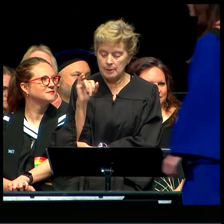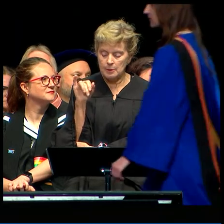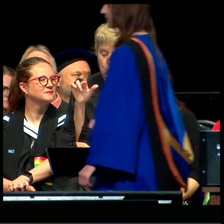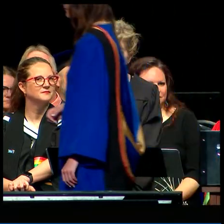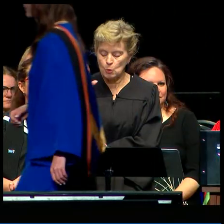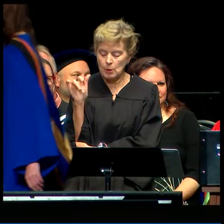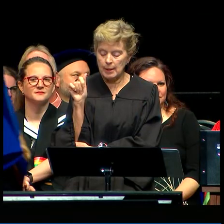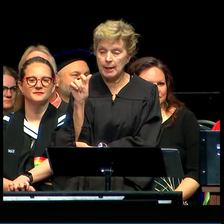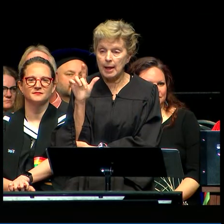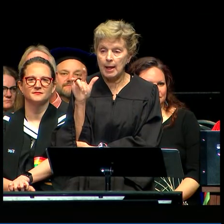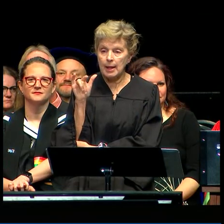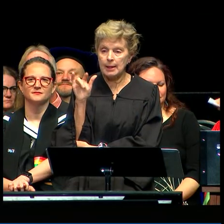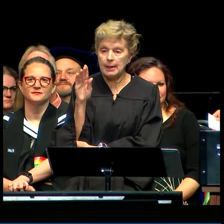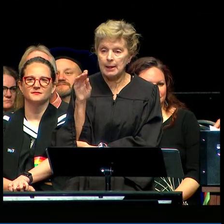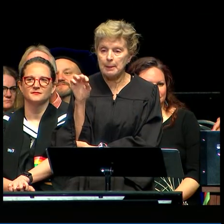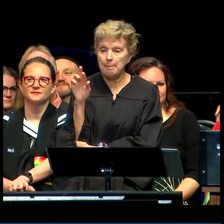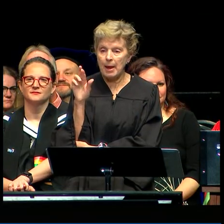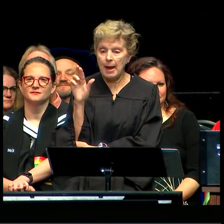Julia Libera.